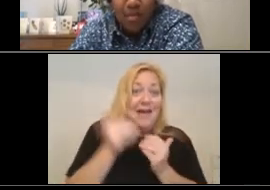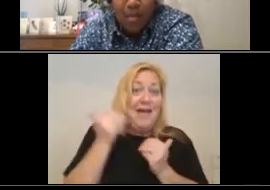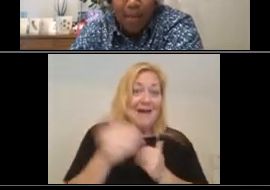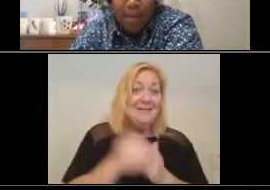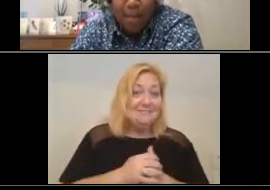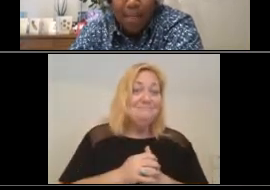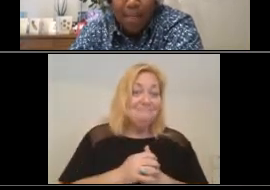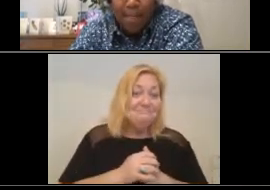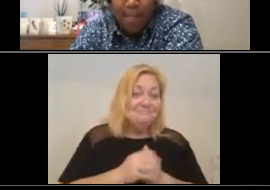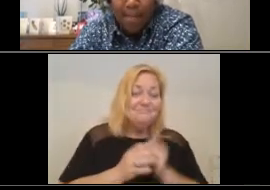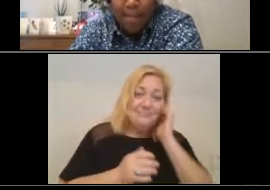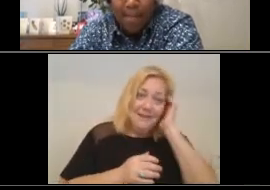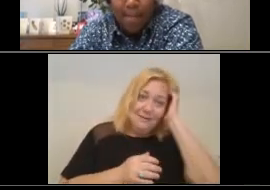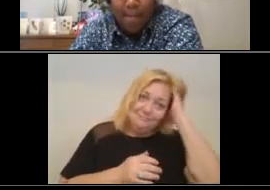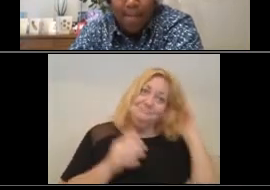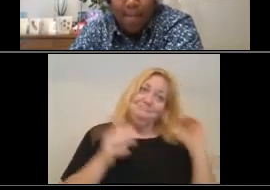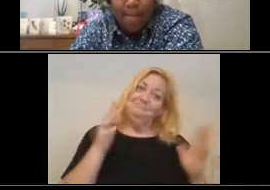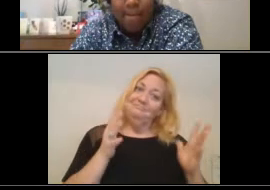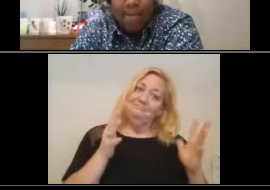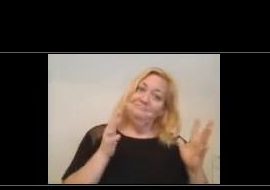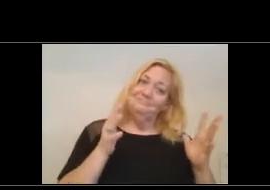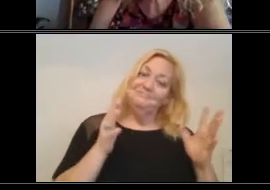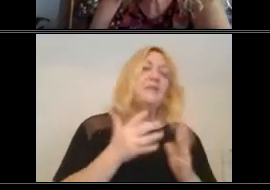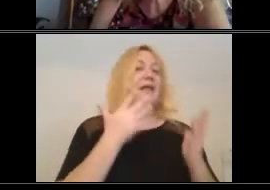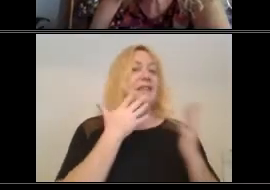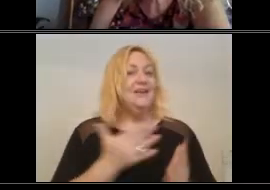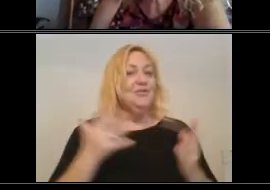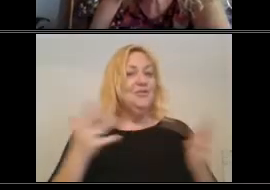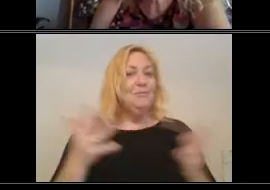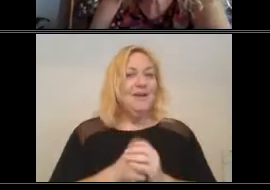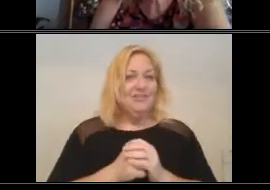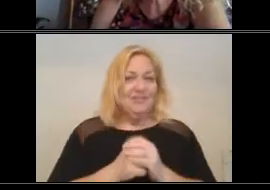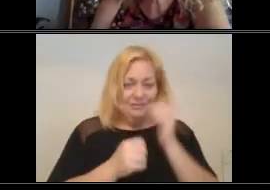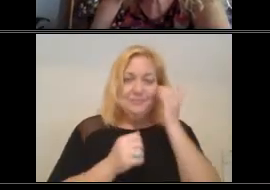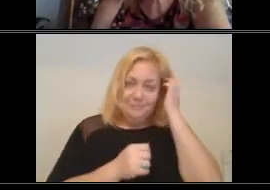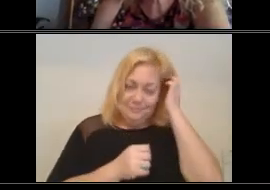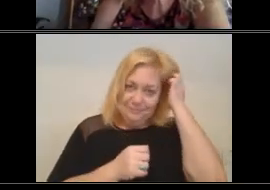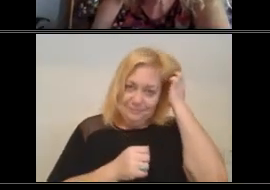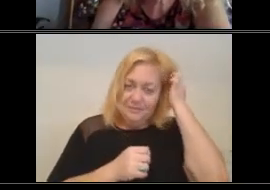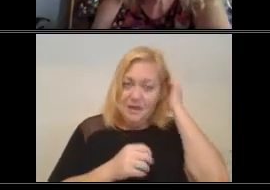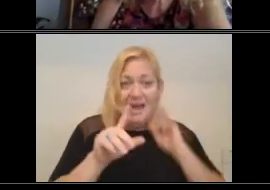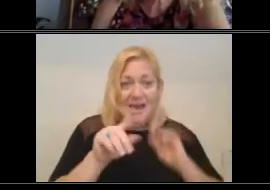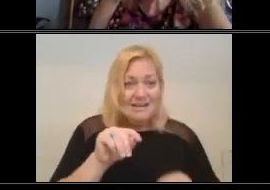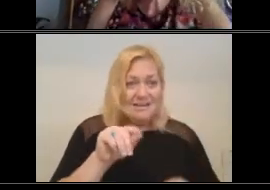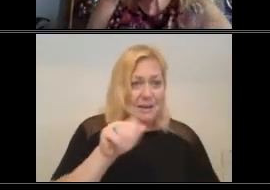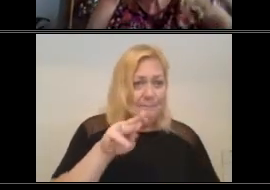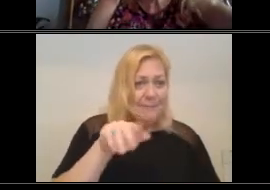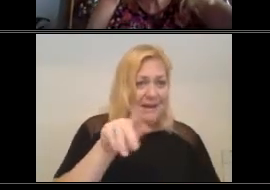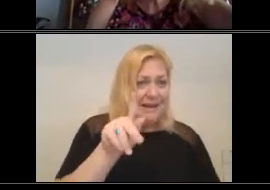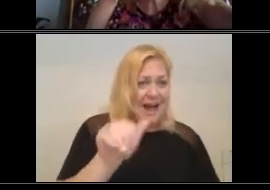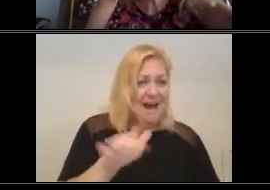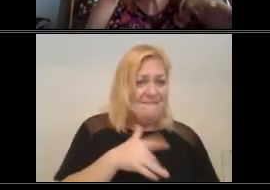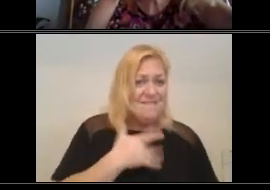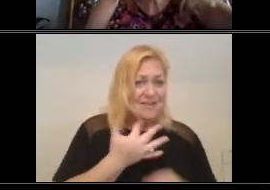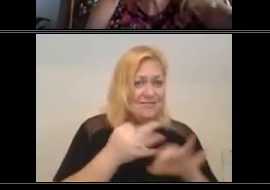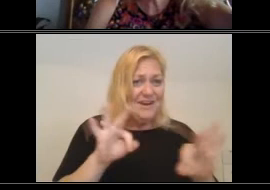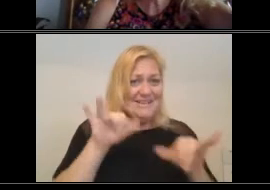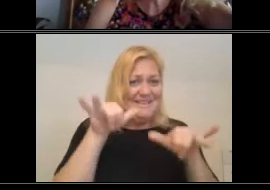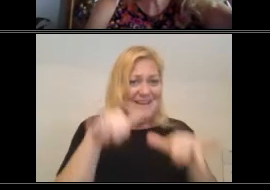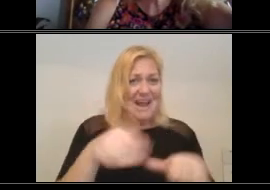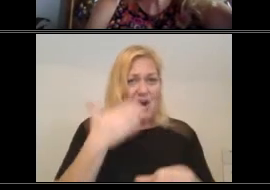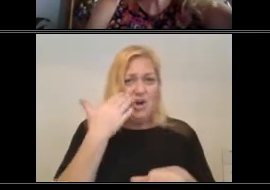you so much. All right, all right. So Tamika, feel free to stay on if you can. I know you have a hard stop at